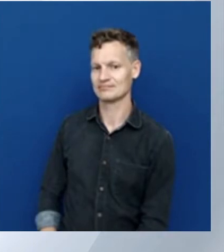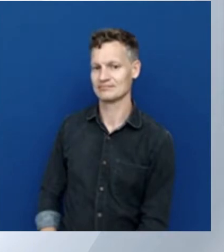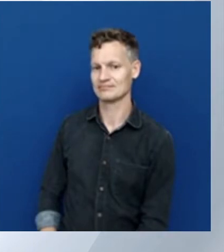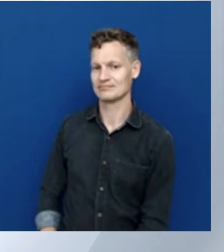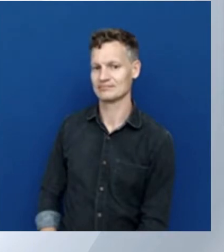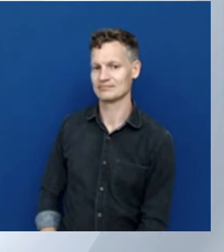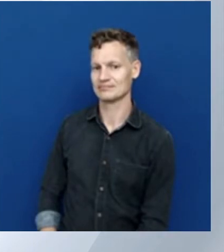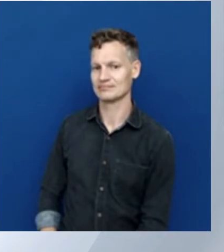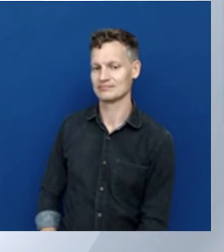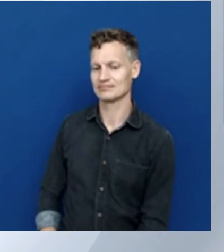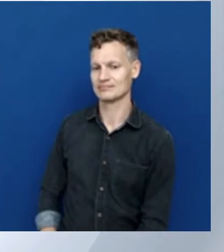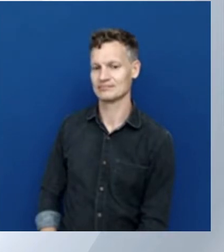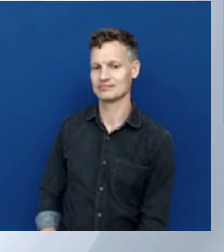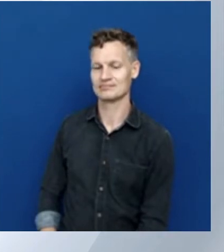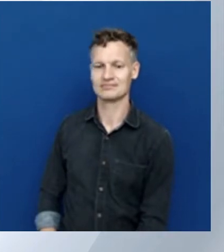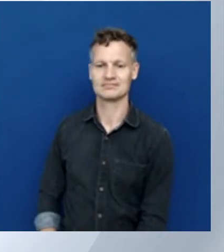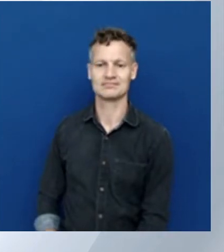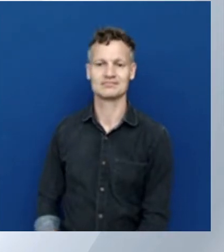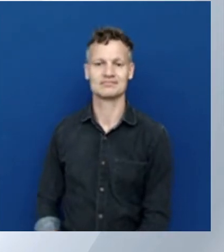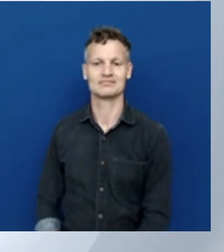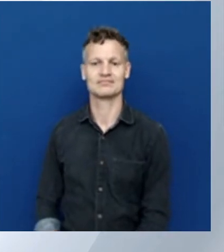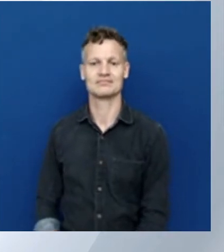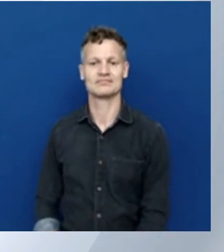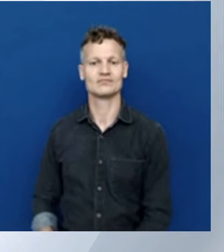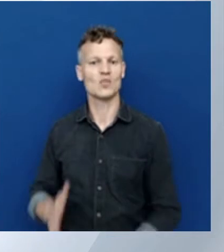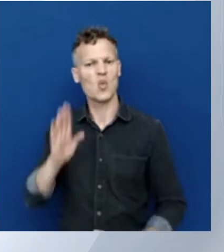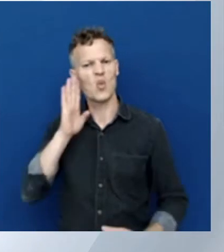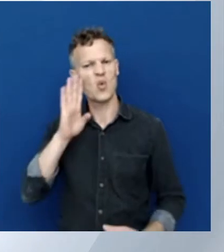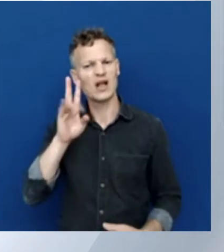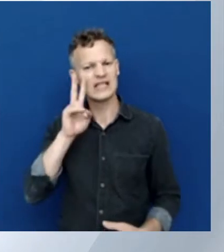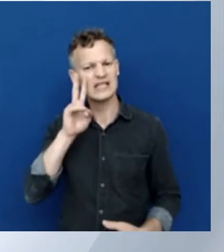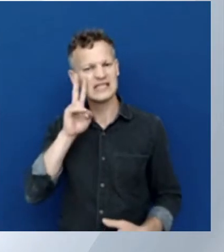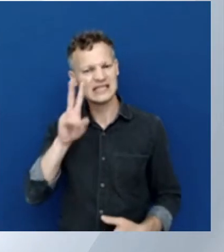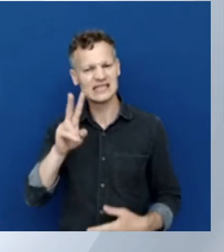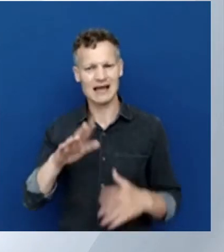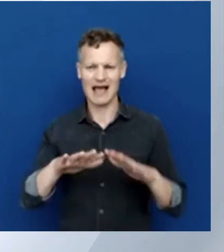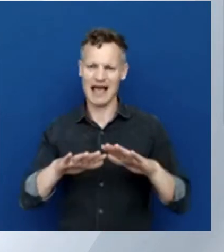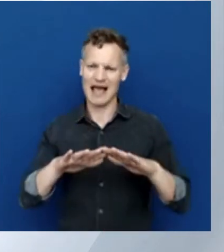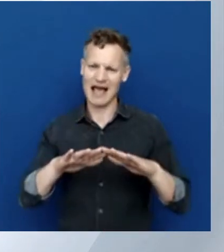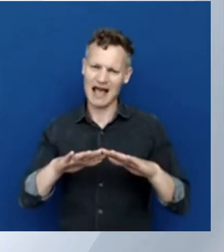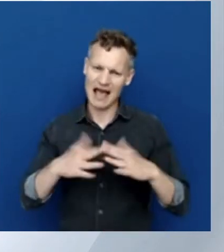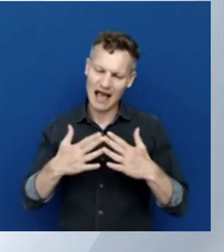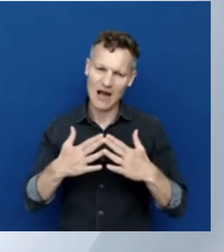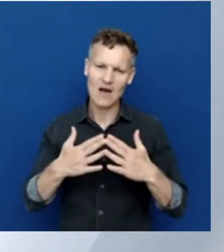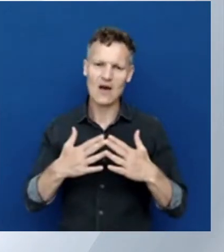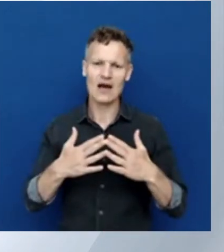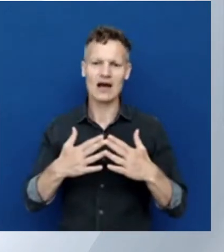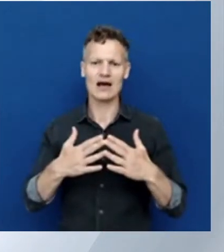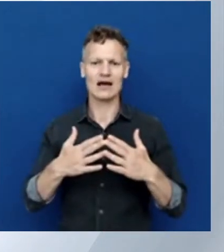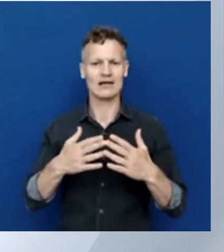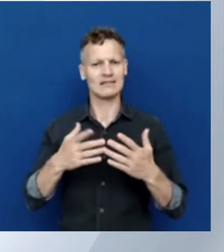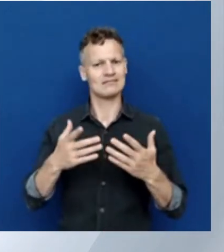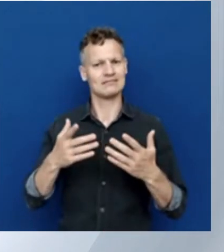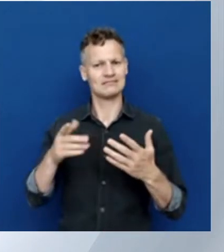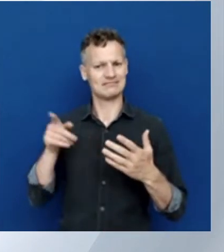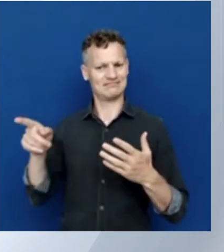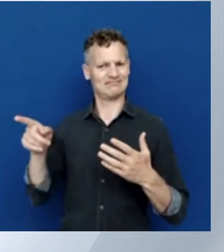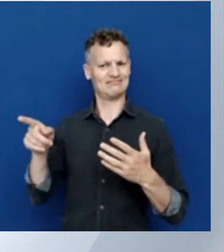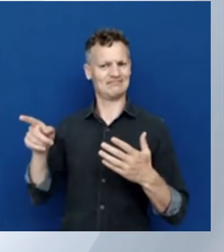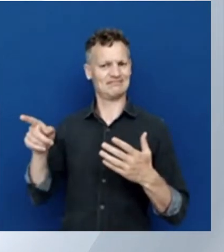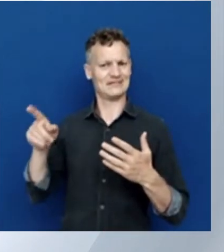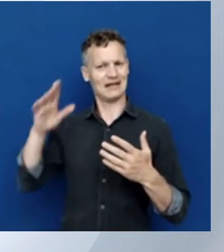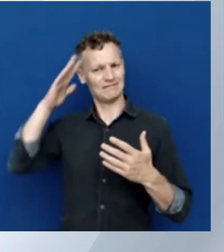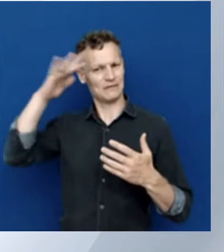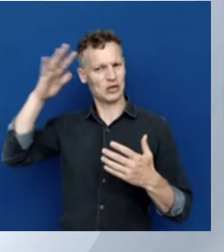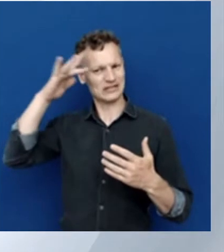profession. We're going to look at how to drive autonomy, mastery, and purpose using the principles of Ikigai.